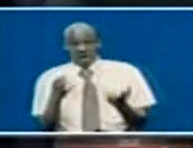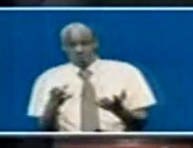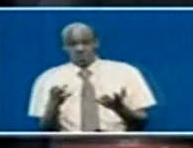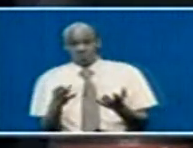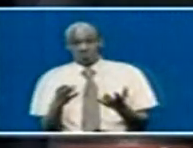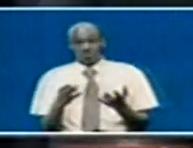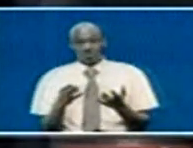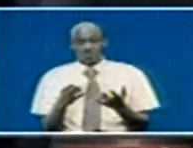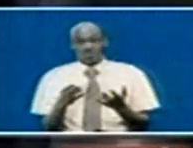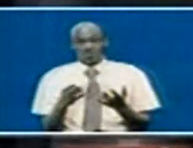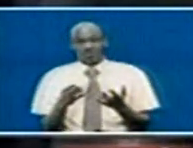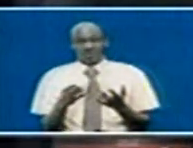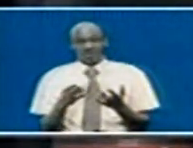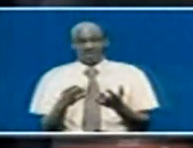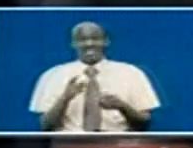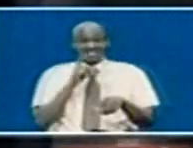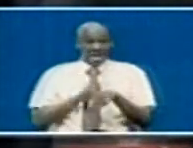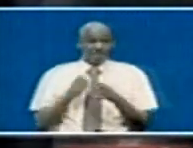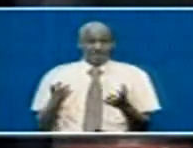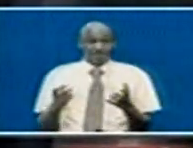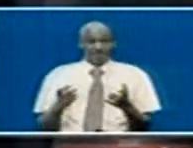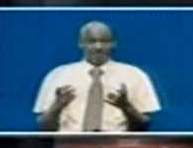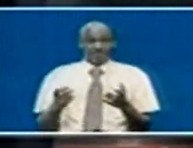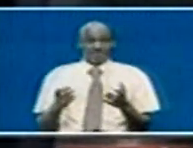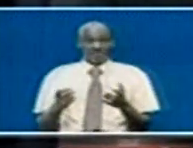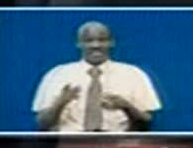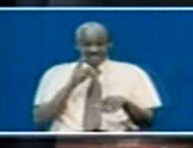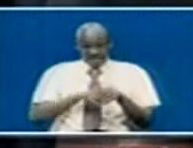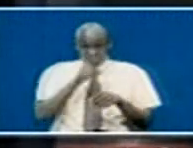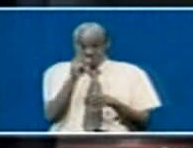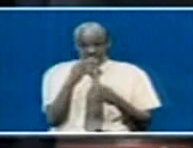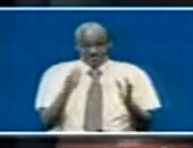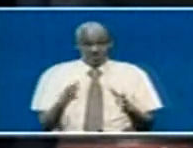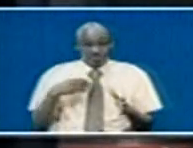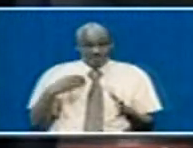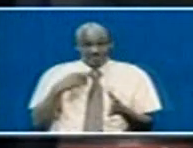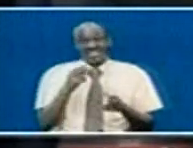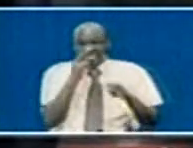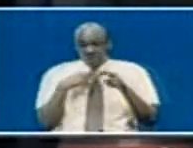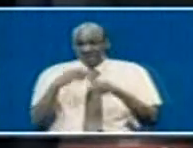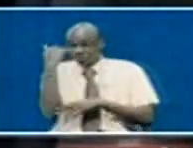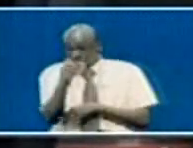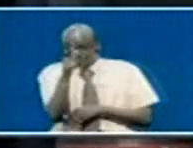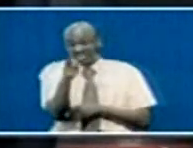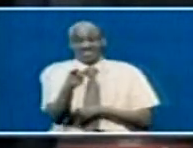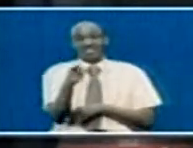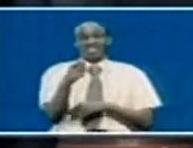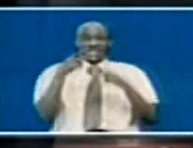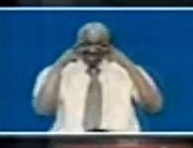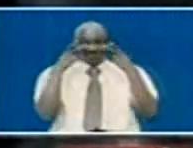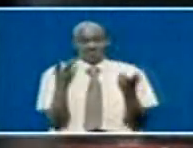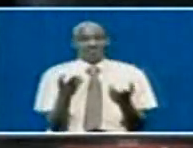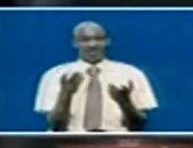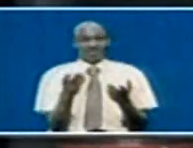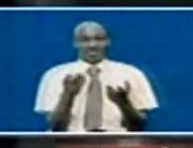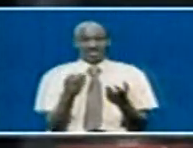major. But whether that in itself alone would be able to stop terrorism, well,